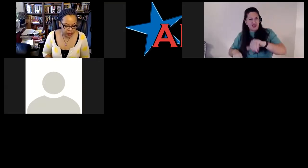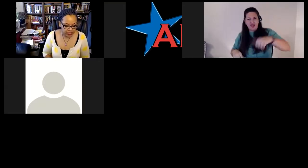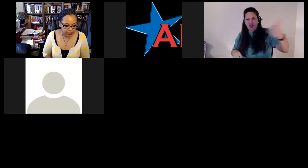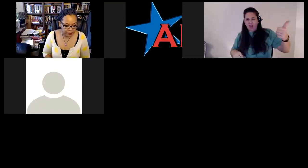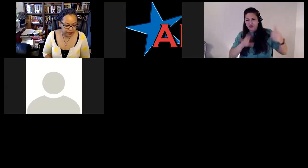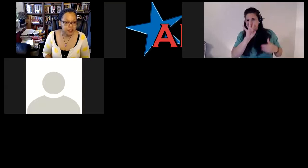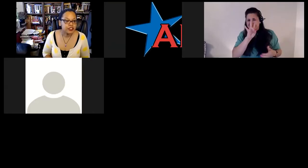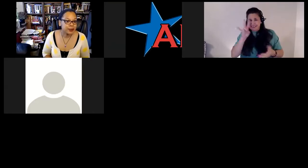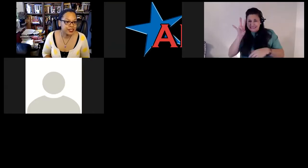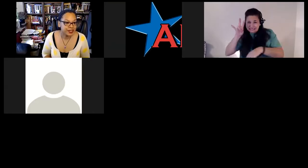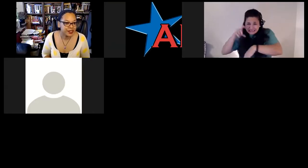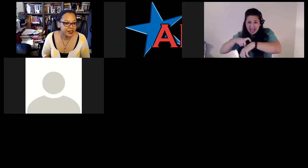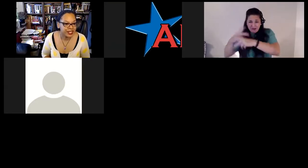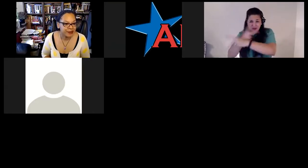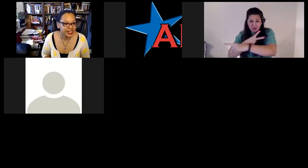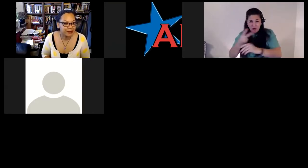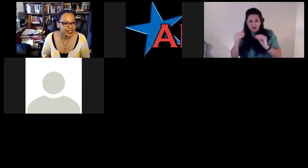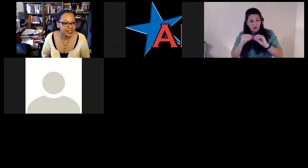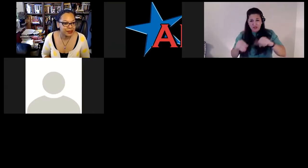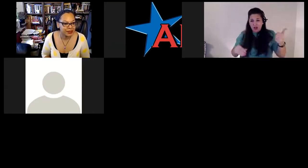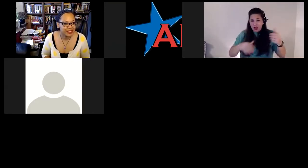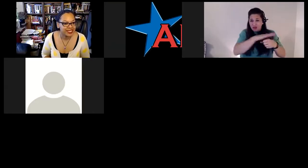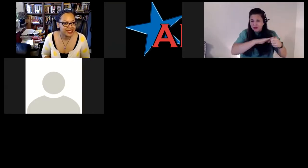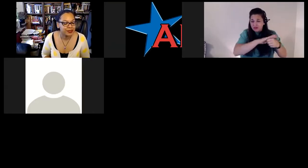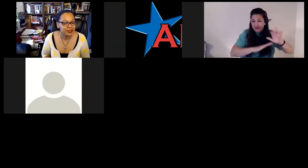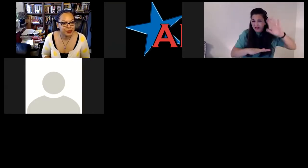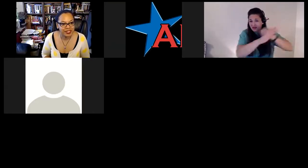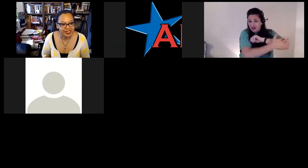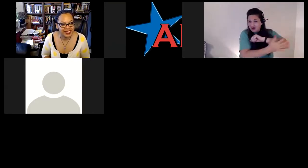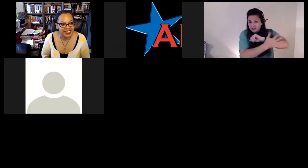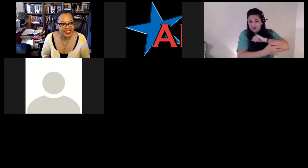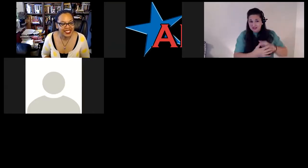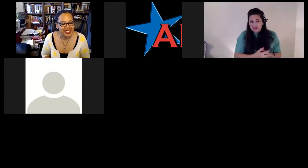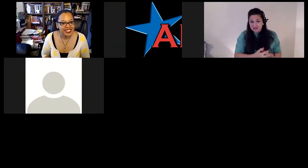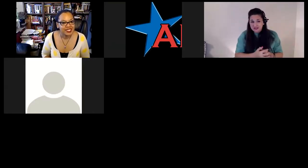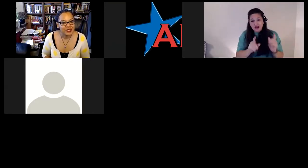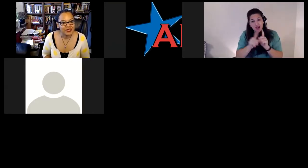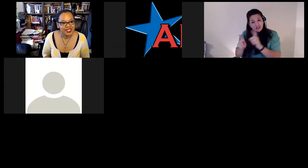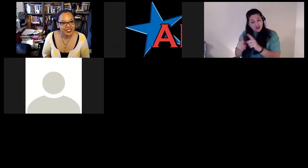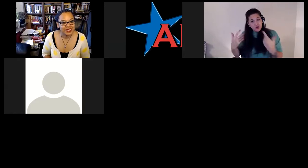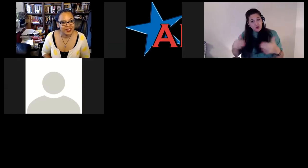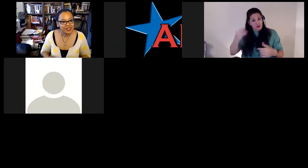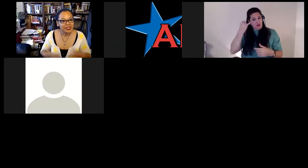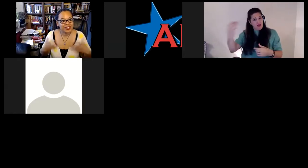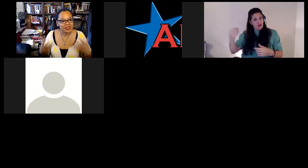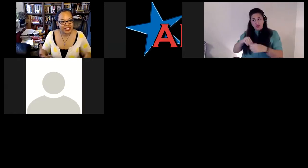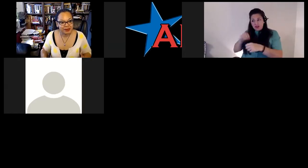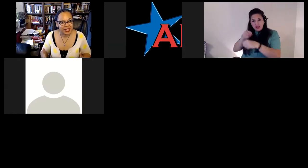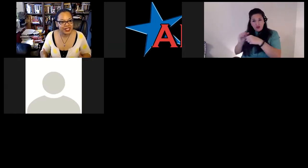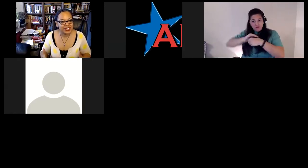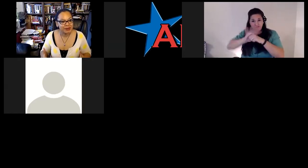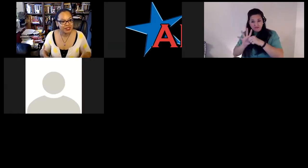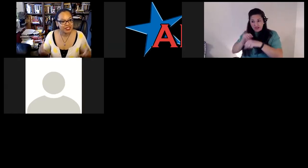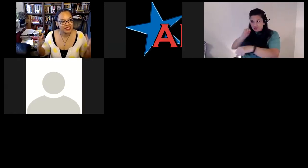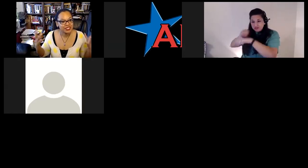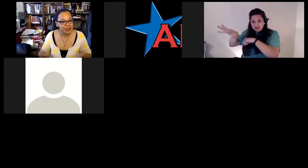So they're also particularly hard hit by the pandemic, which is a respiratory virus. And so the reason why they're called asthma alley